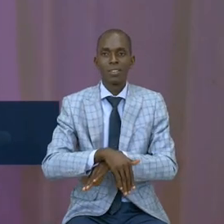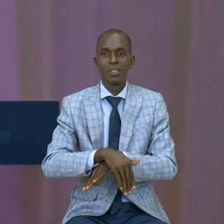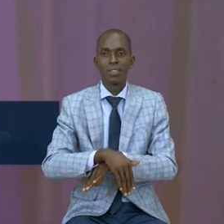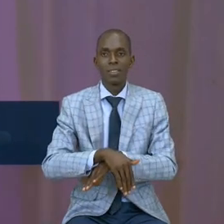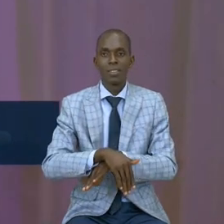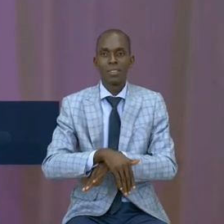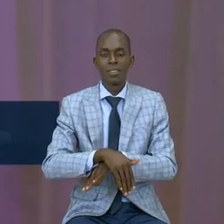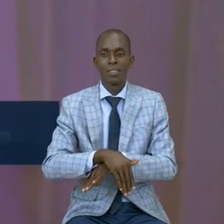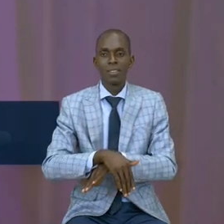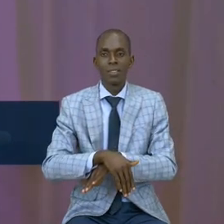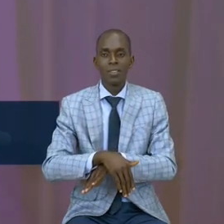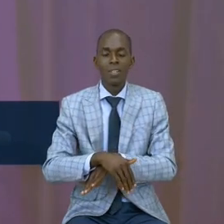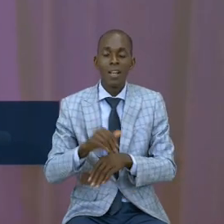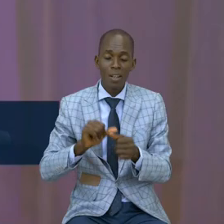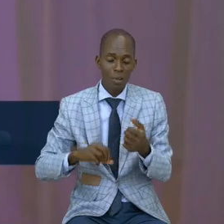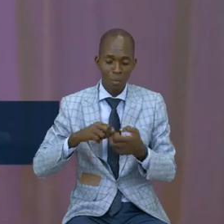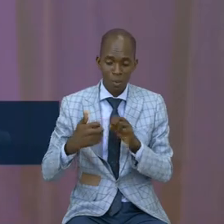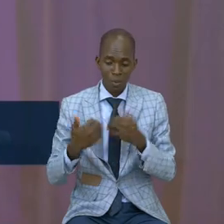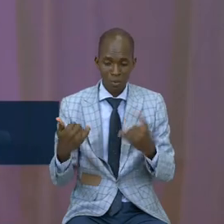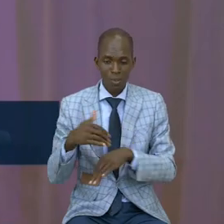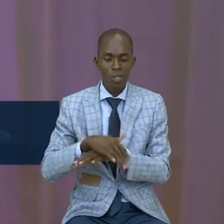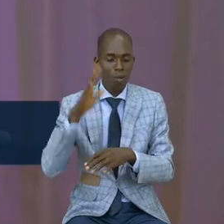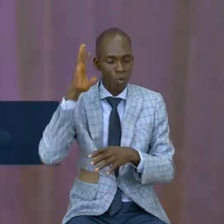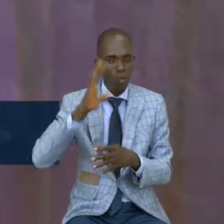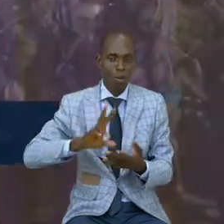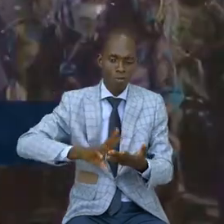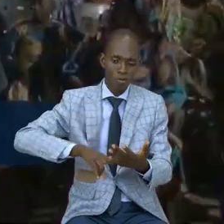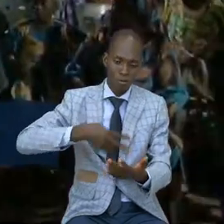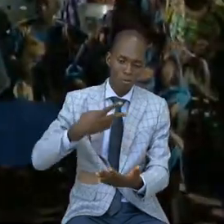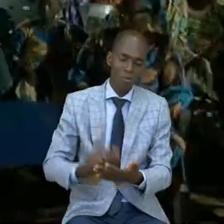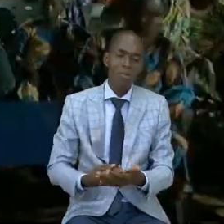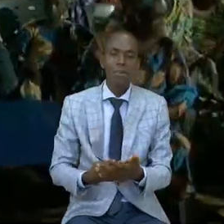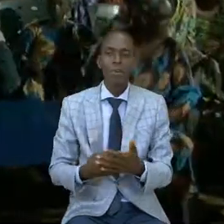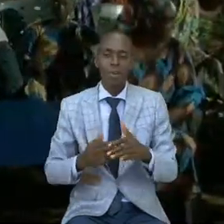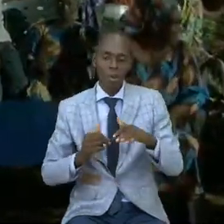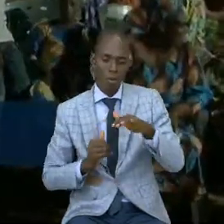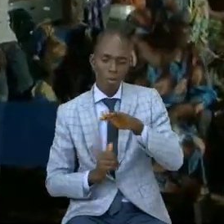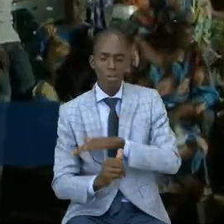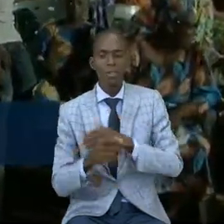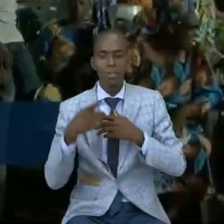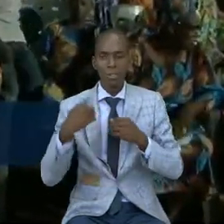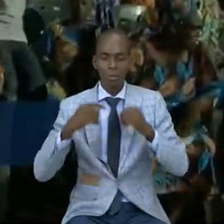they shall crumble under the power of the Almighty God. Rise up and be getting ready.